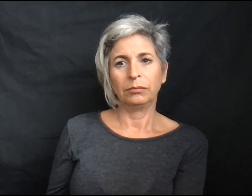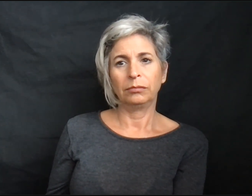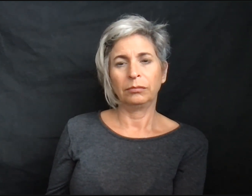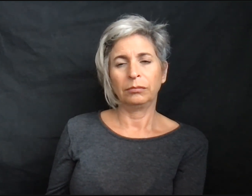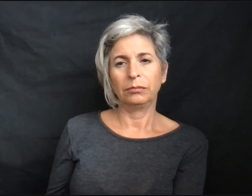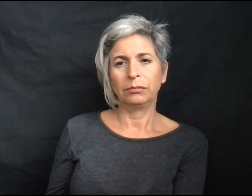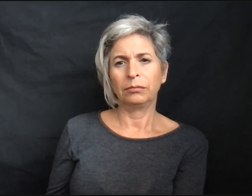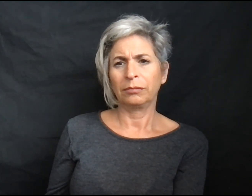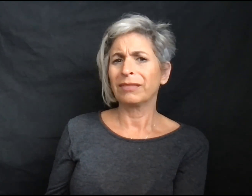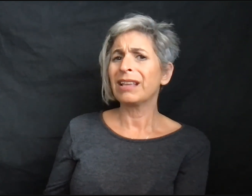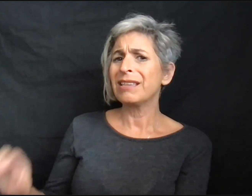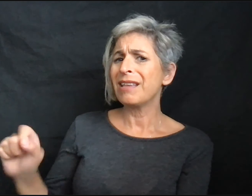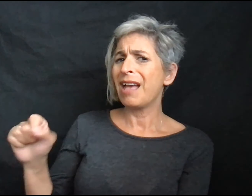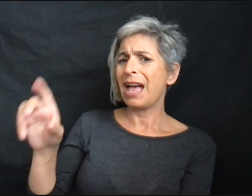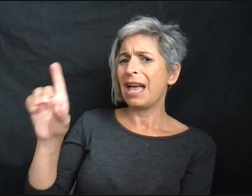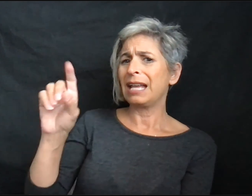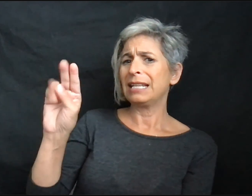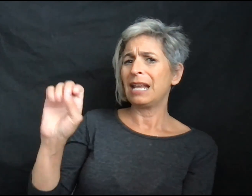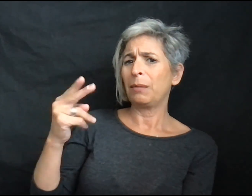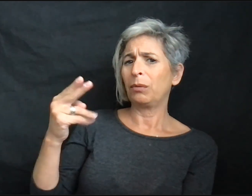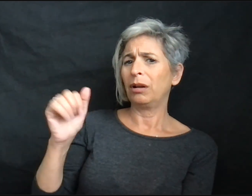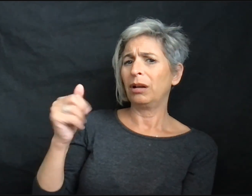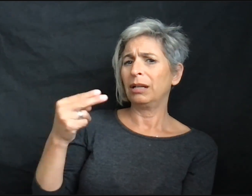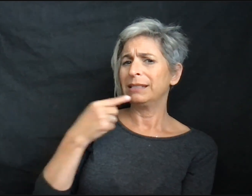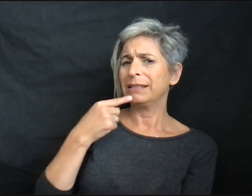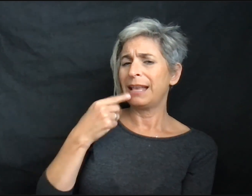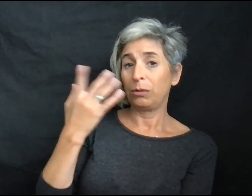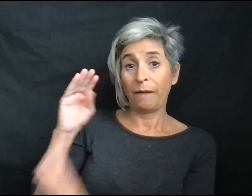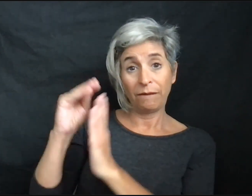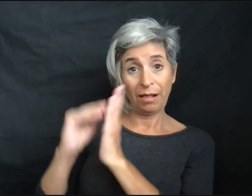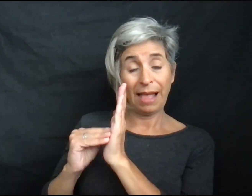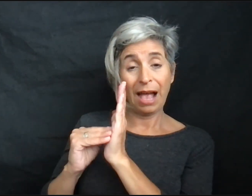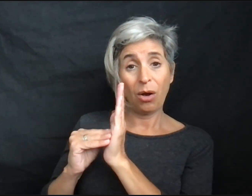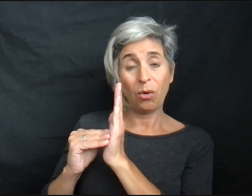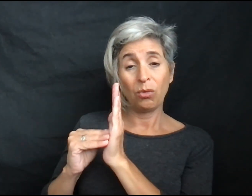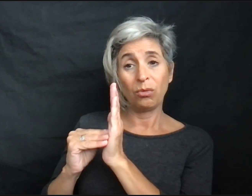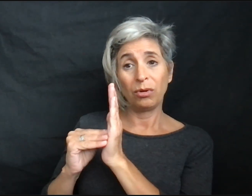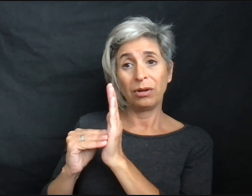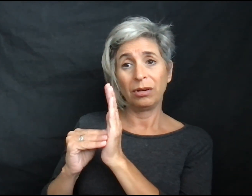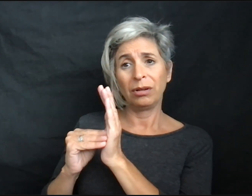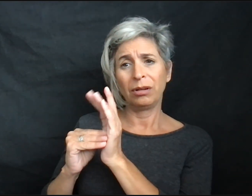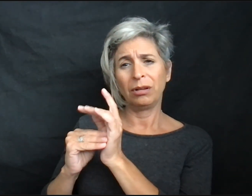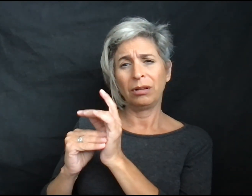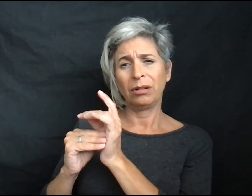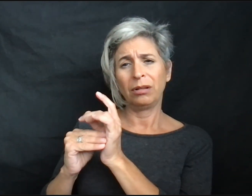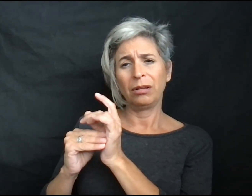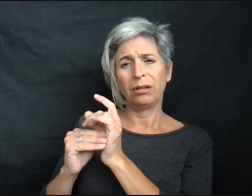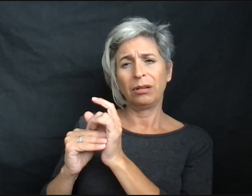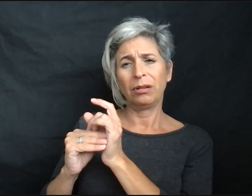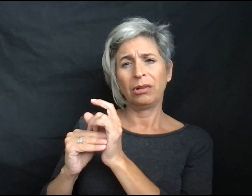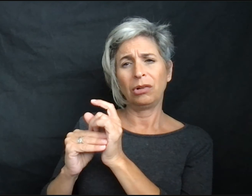Yeah, like Deborah said, when you fill out the signature section, is in